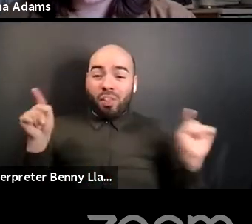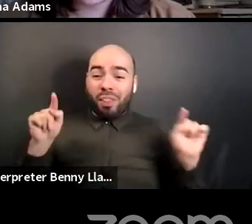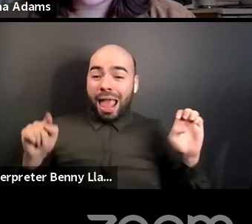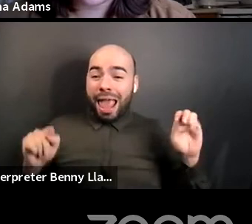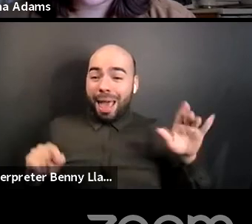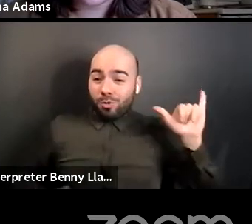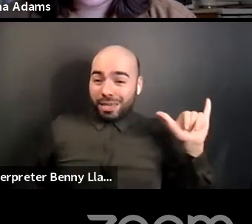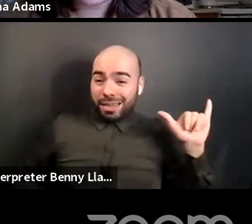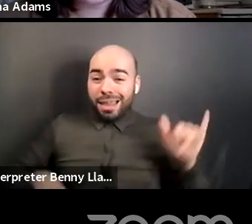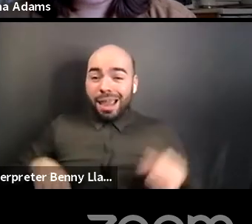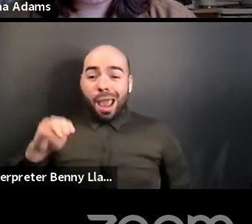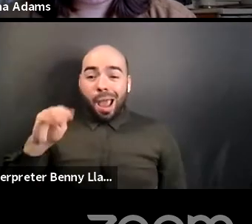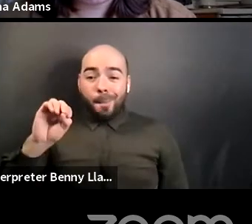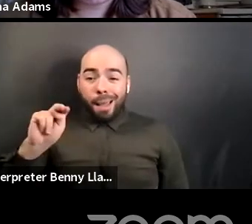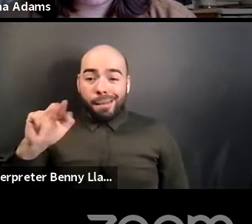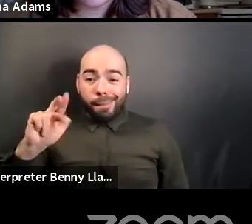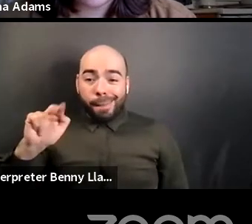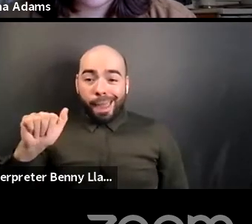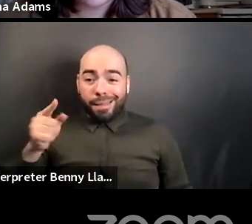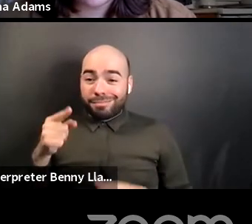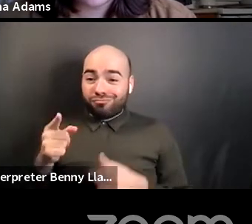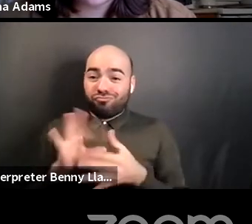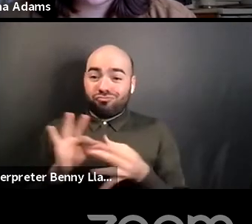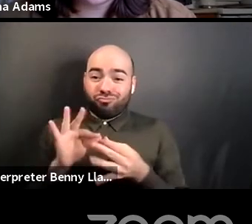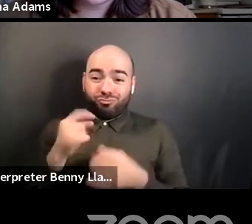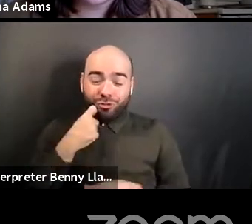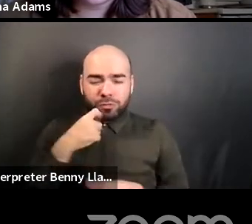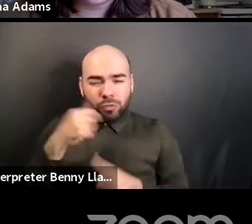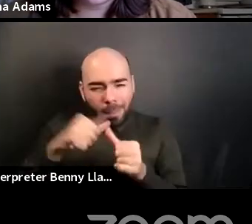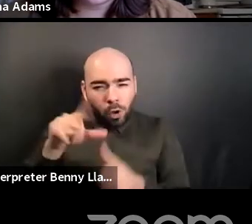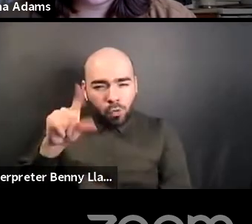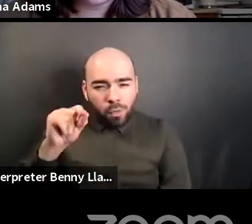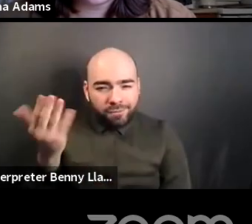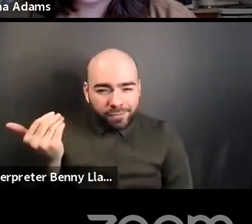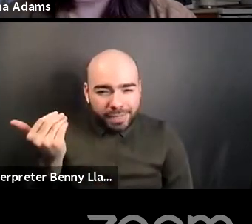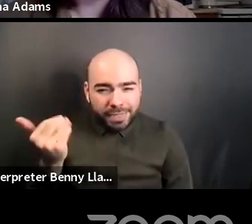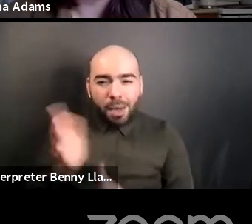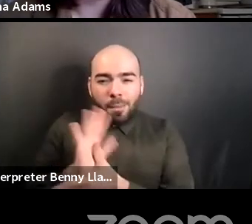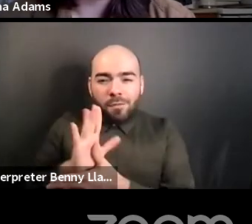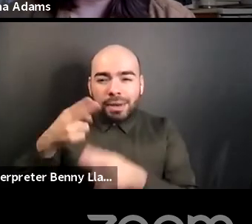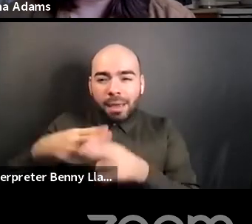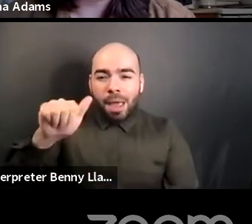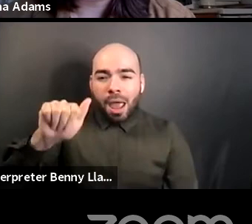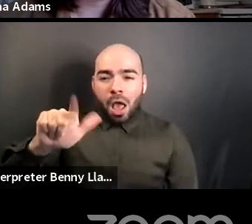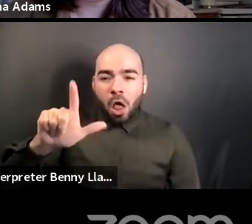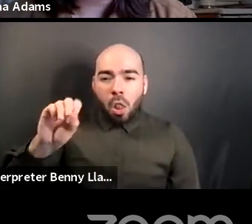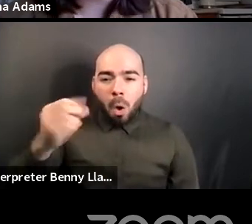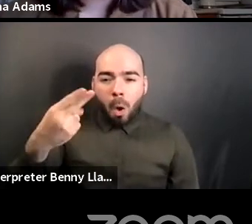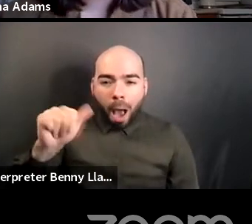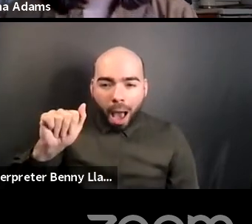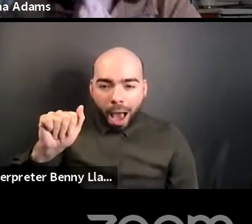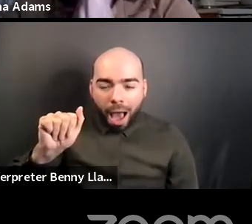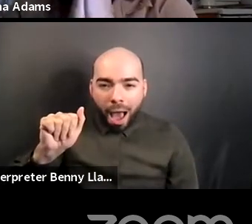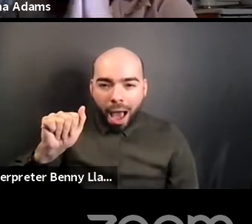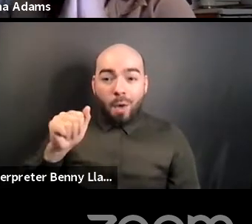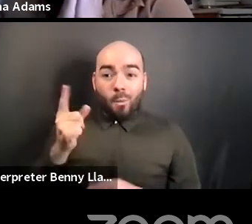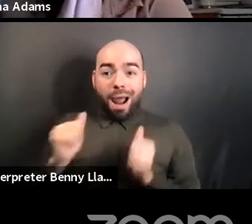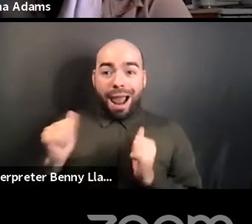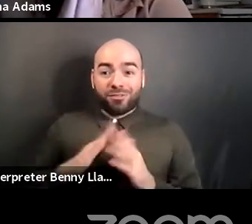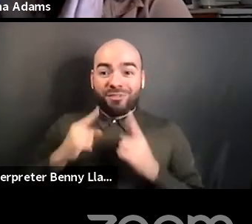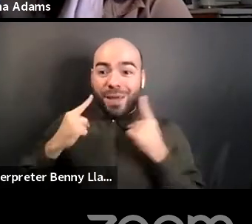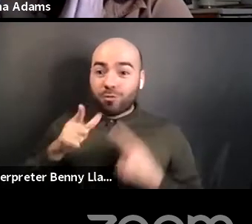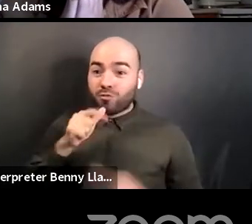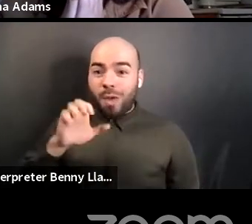anyone remembers, but in 2015, there was this movie called Aloha that had Emma Stone in it, and she played